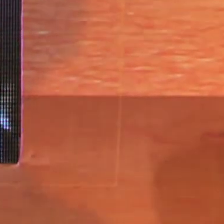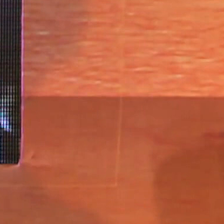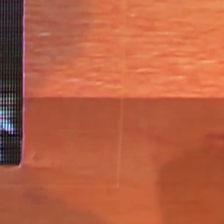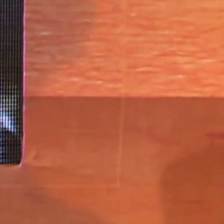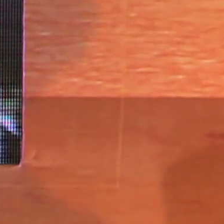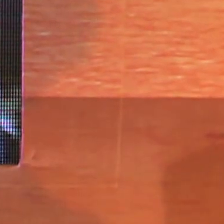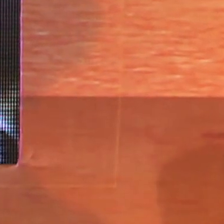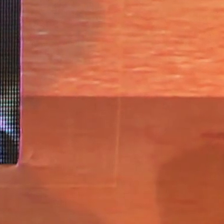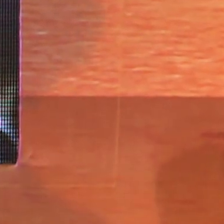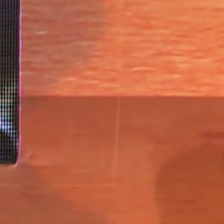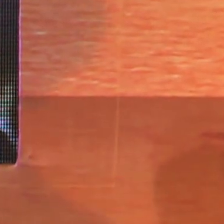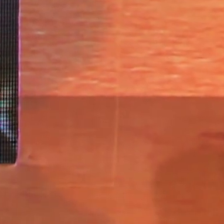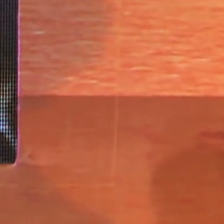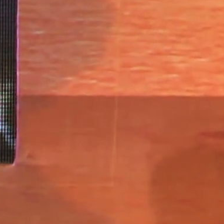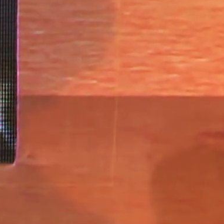society doesn't value them.